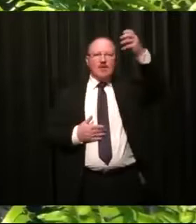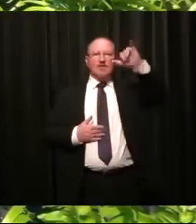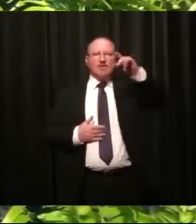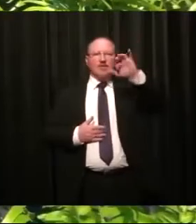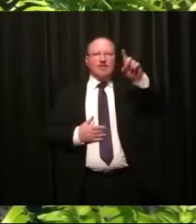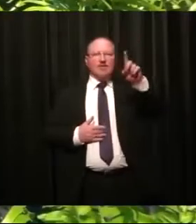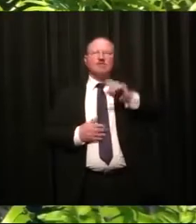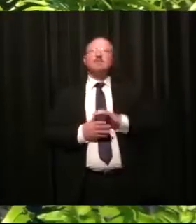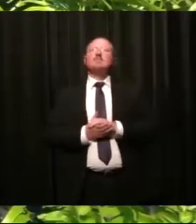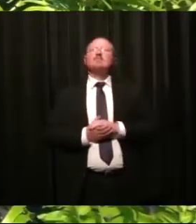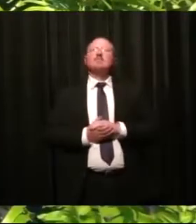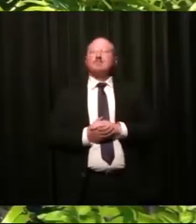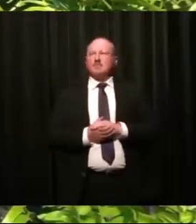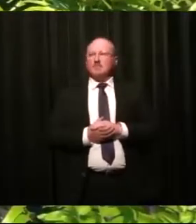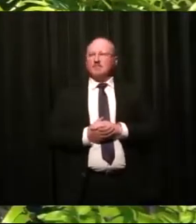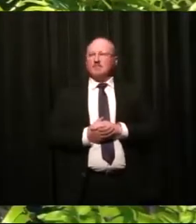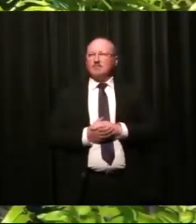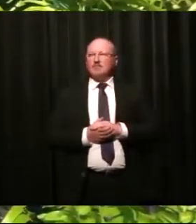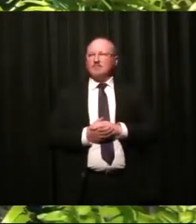giraffe, Gerald.